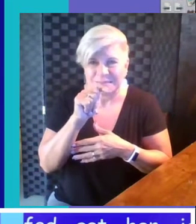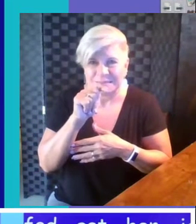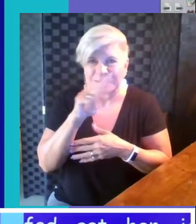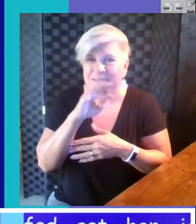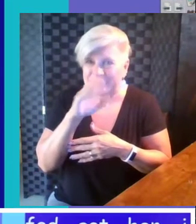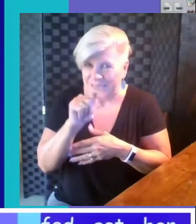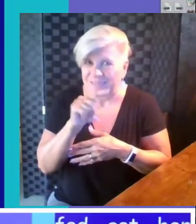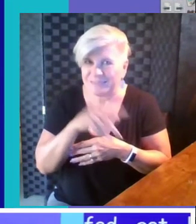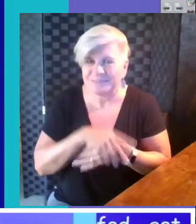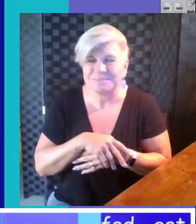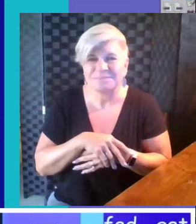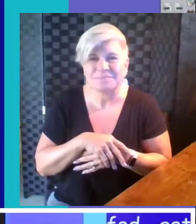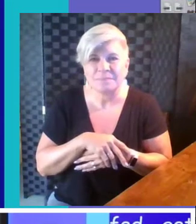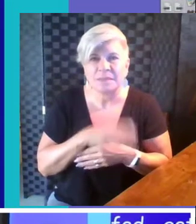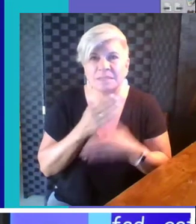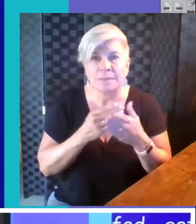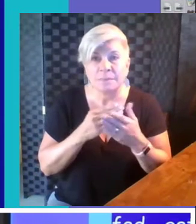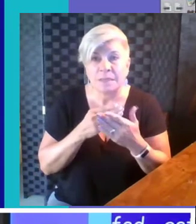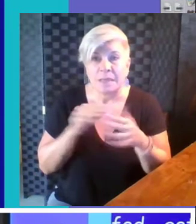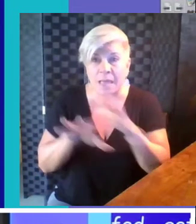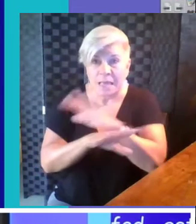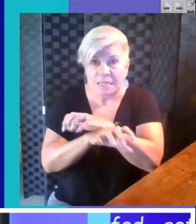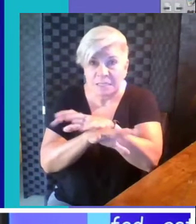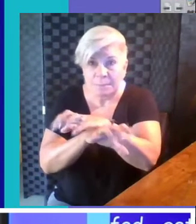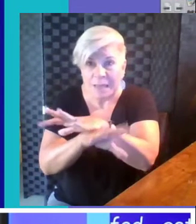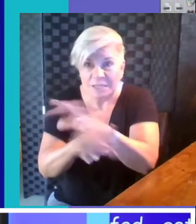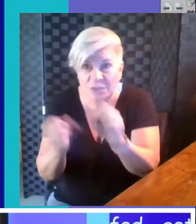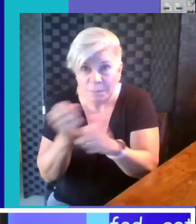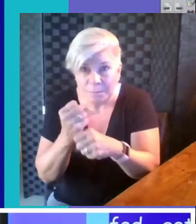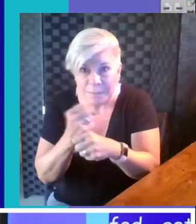Net. This is something a spider makes.